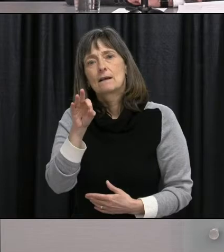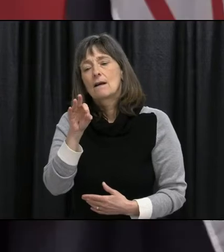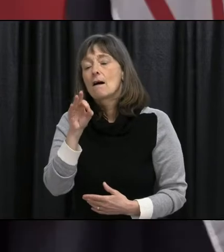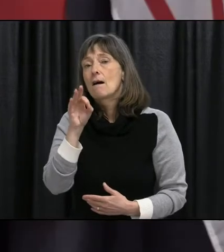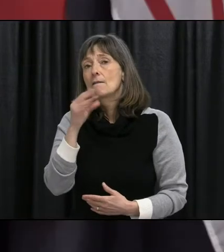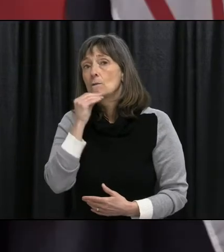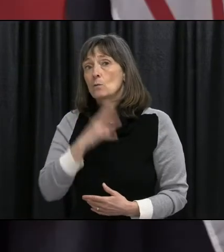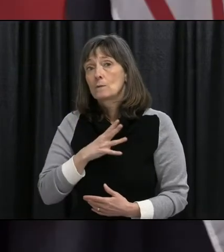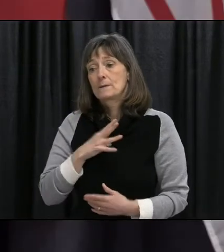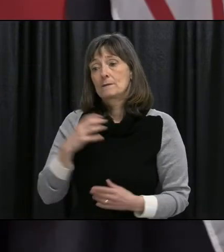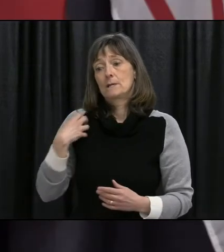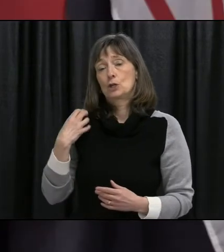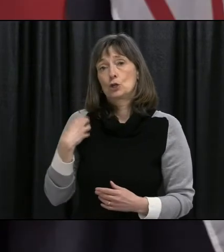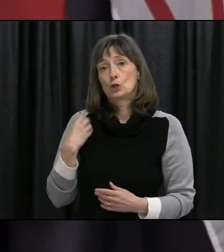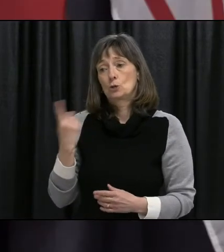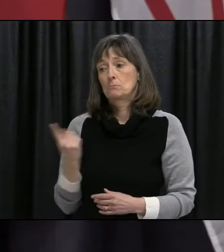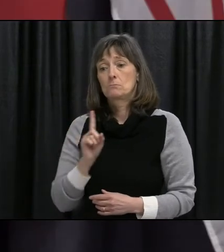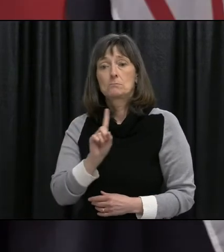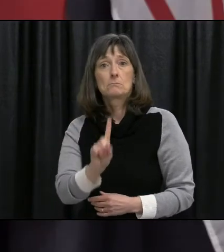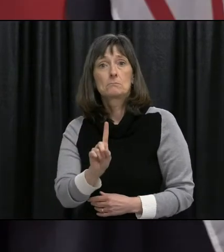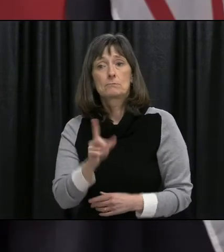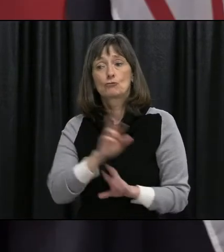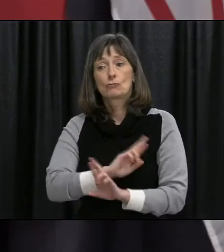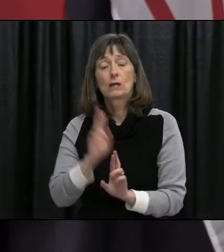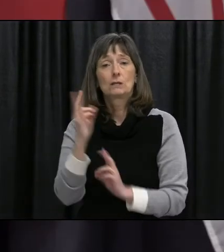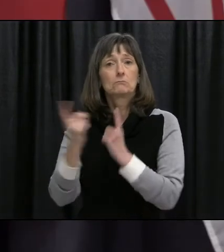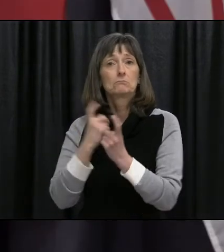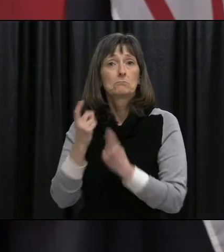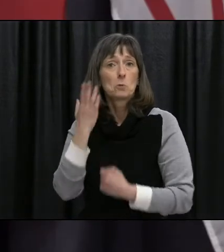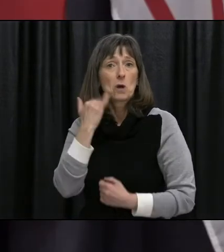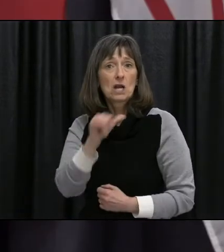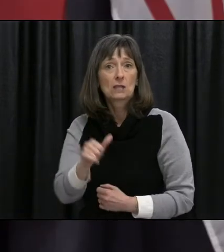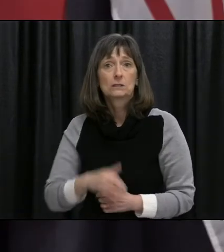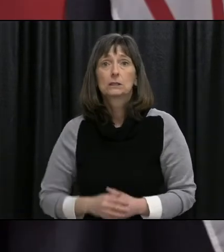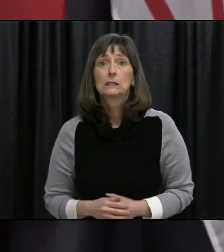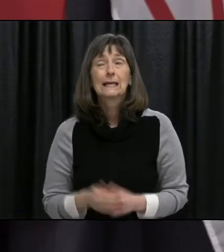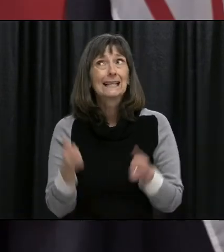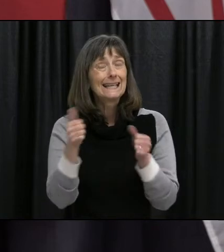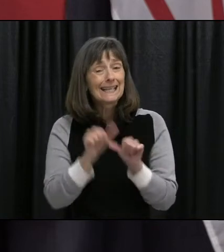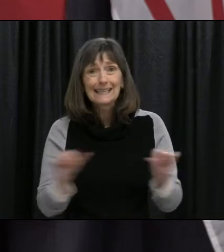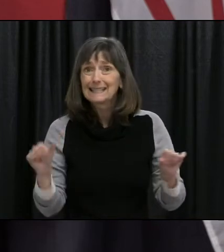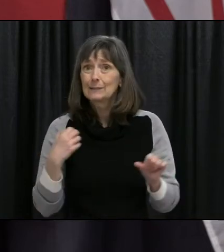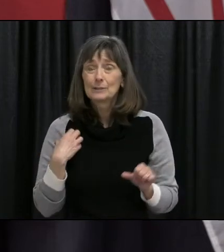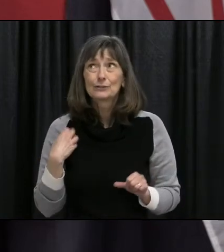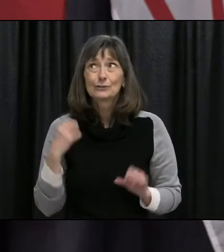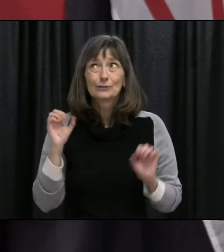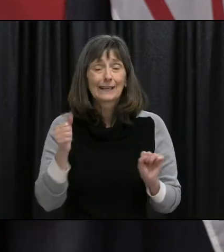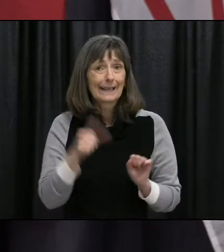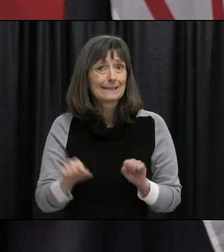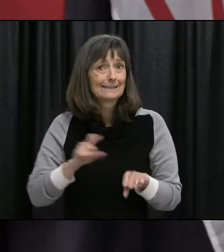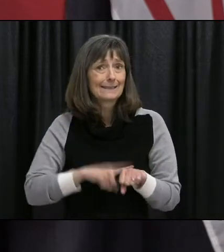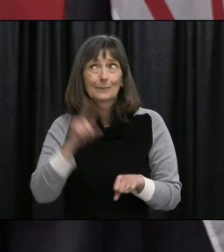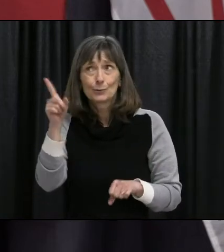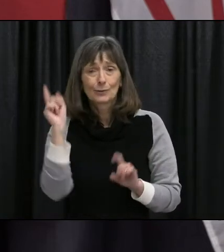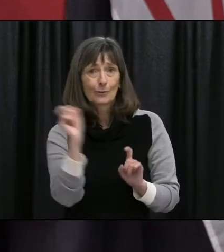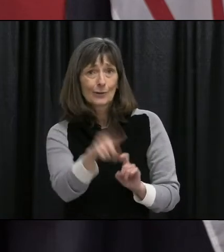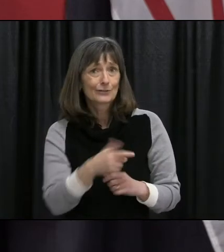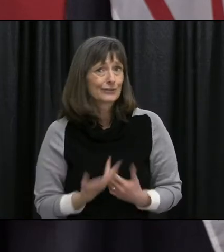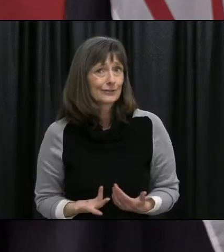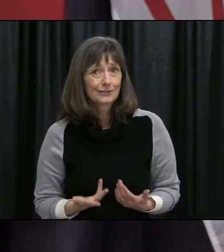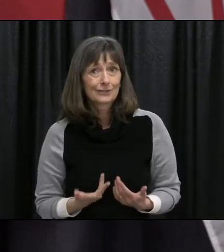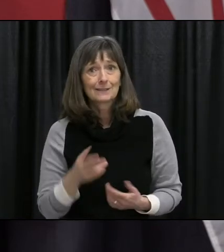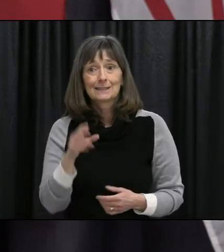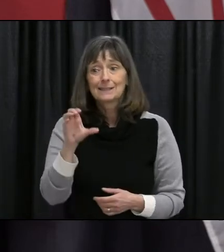Well, she can, she's the minister. All our ministers, by the way, are available to the media at any time. And I think, CBC